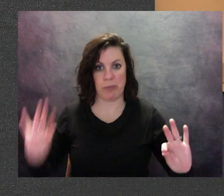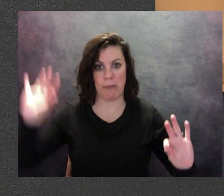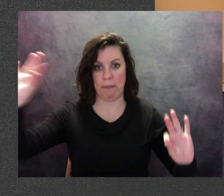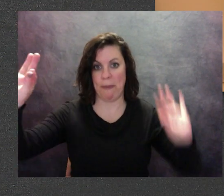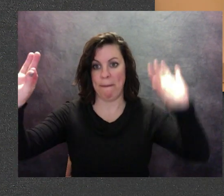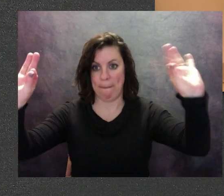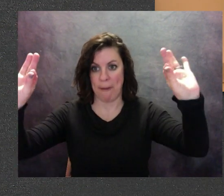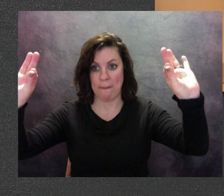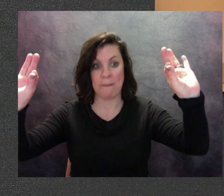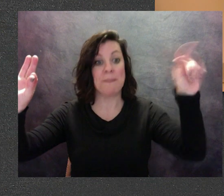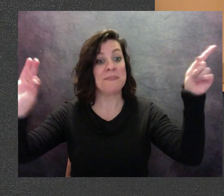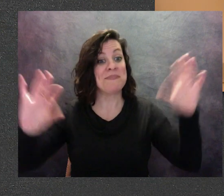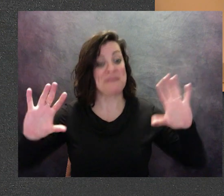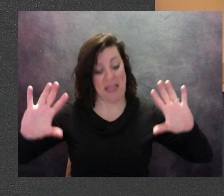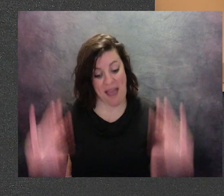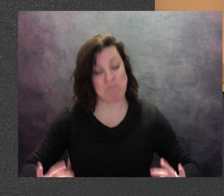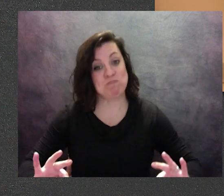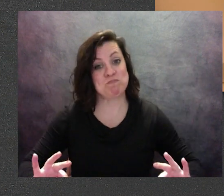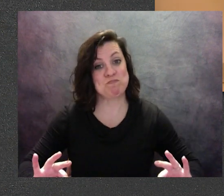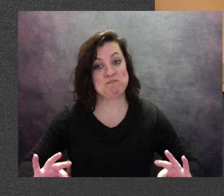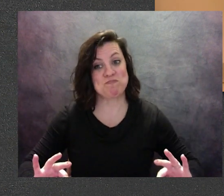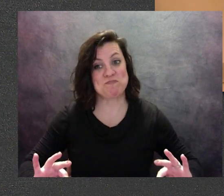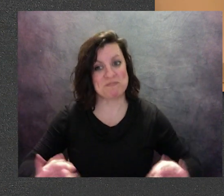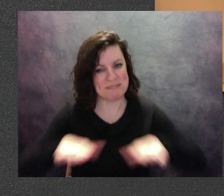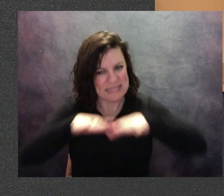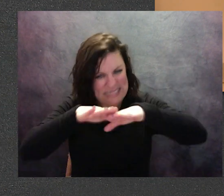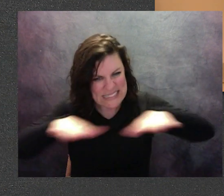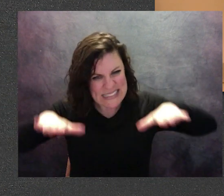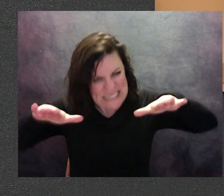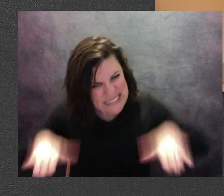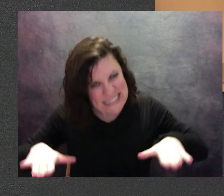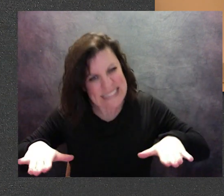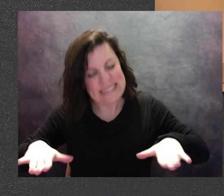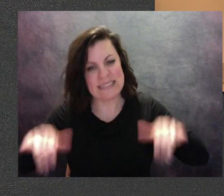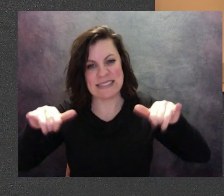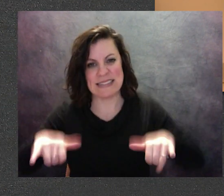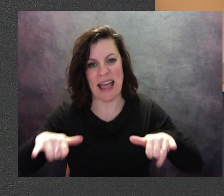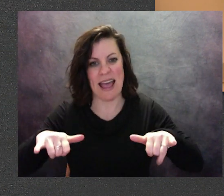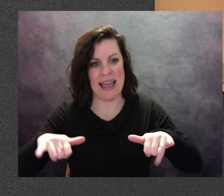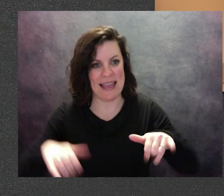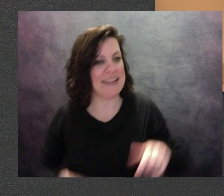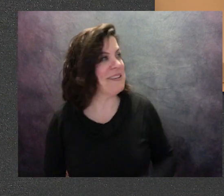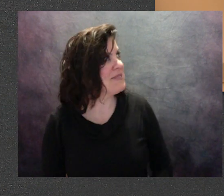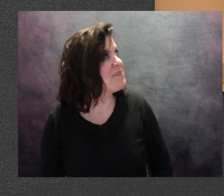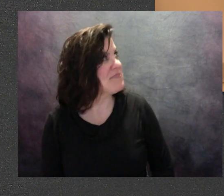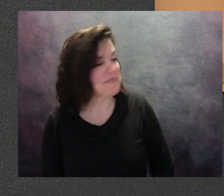it's already sticking really nice. And press it down.